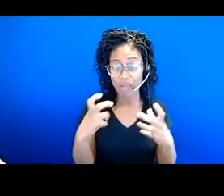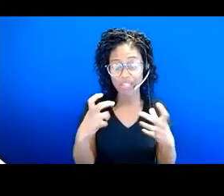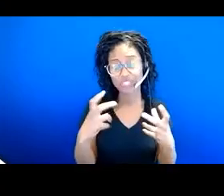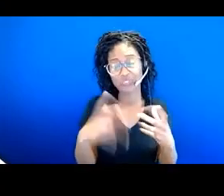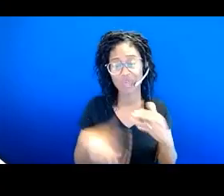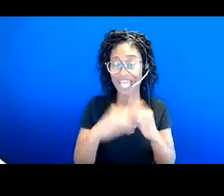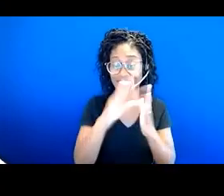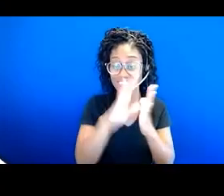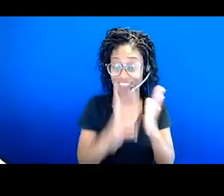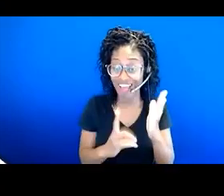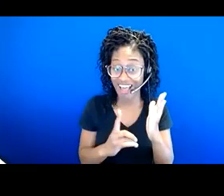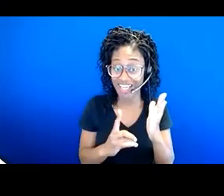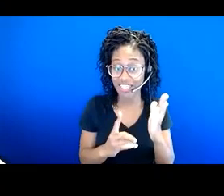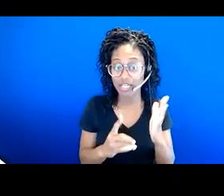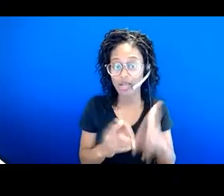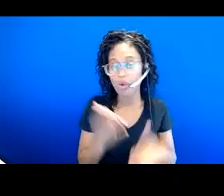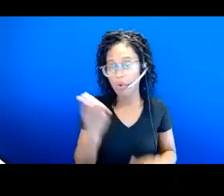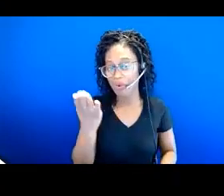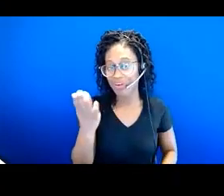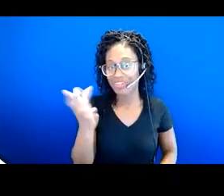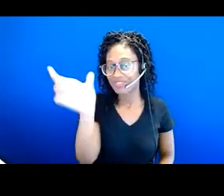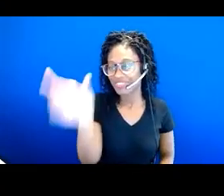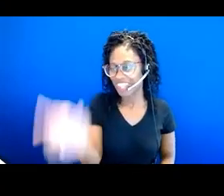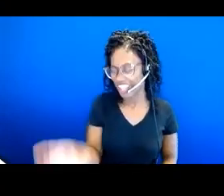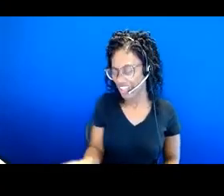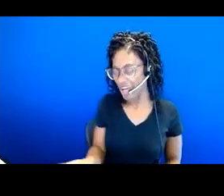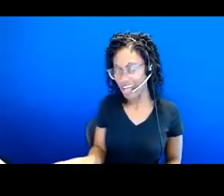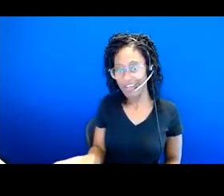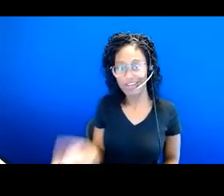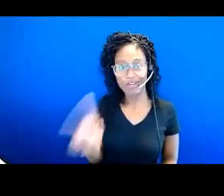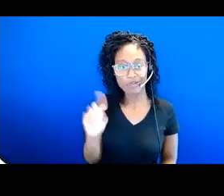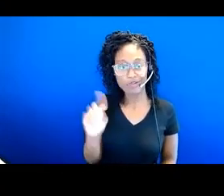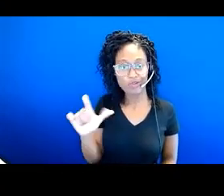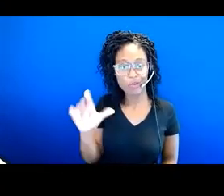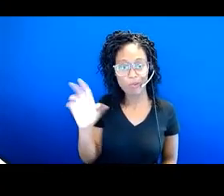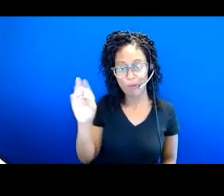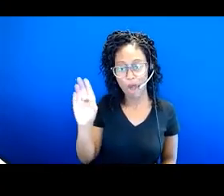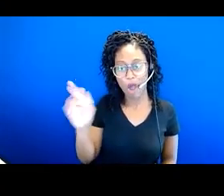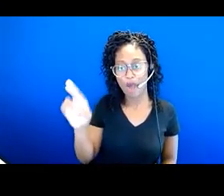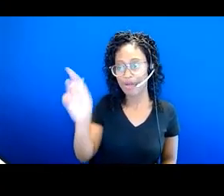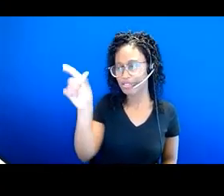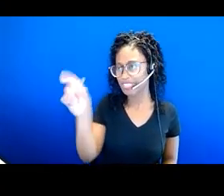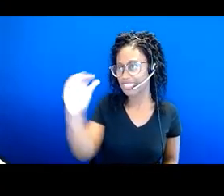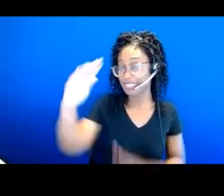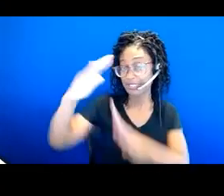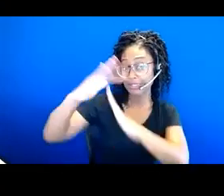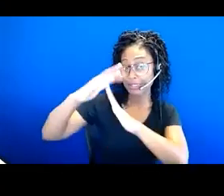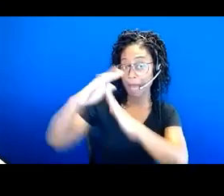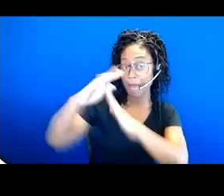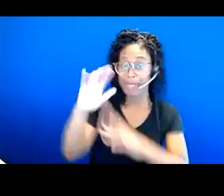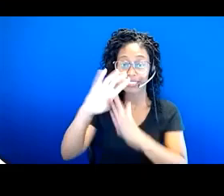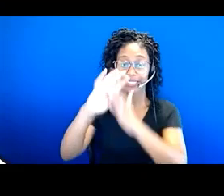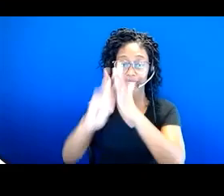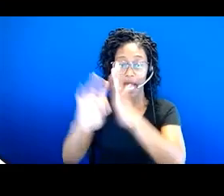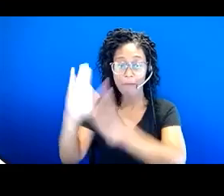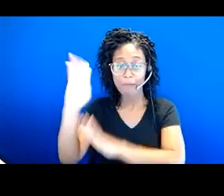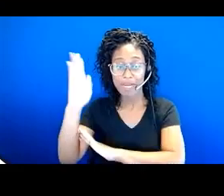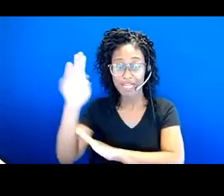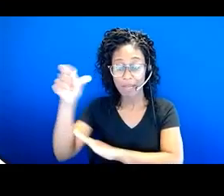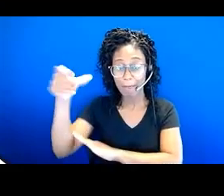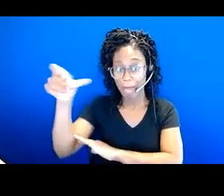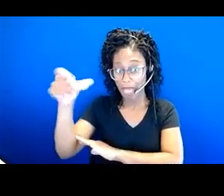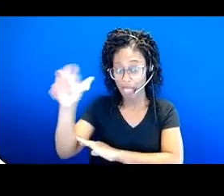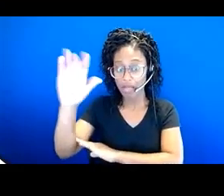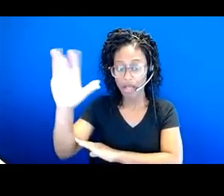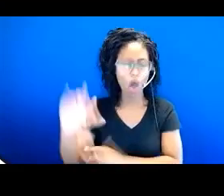poster, and here is the design presentation button. You can do really simple things like change the background